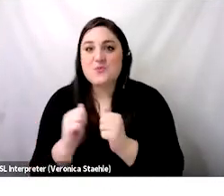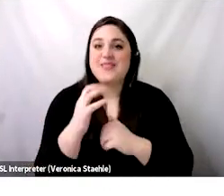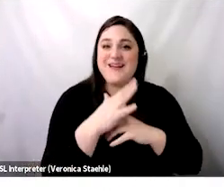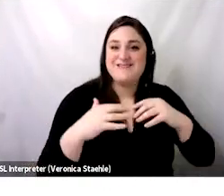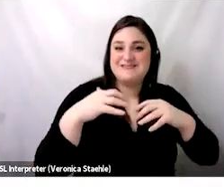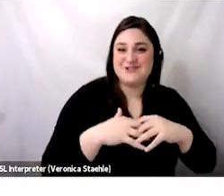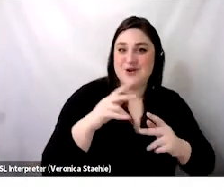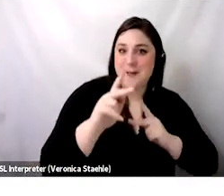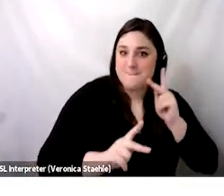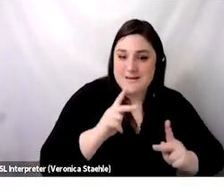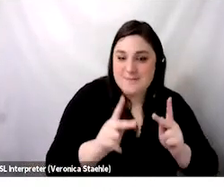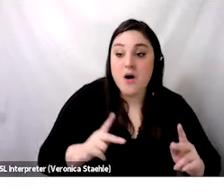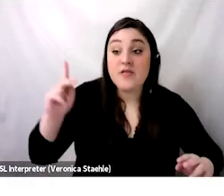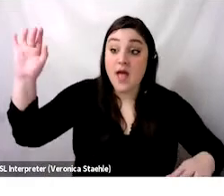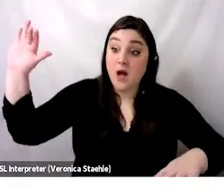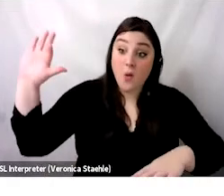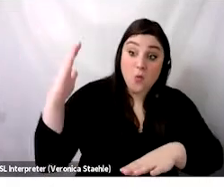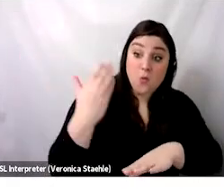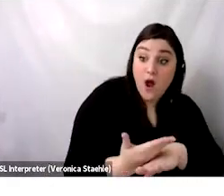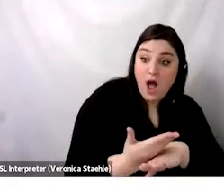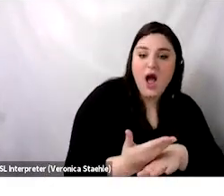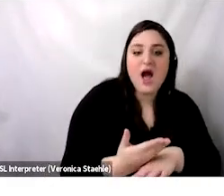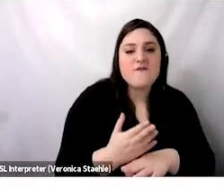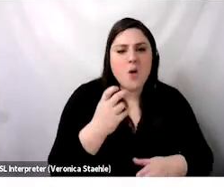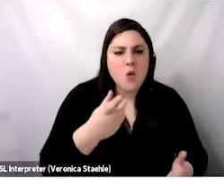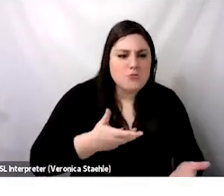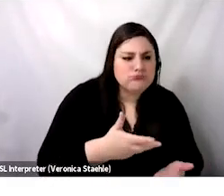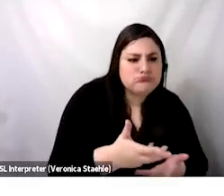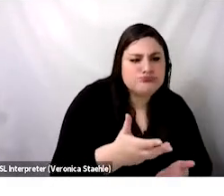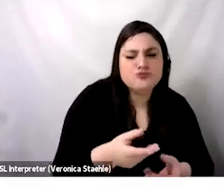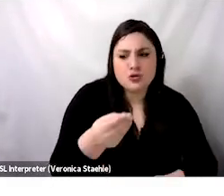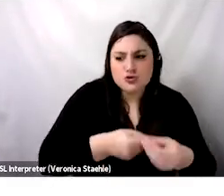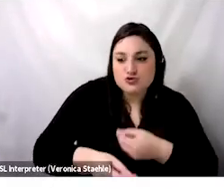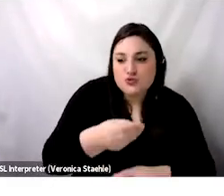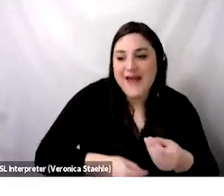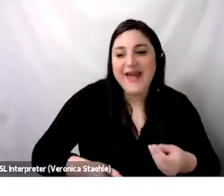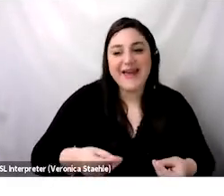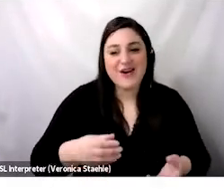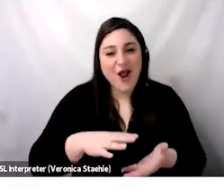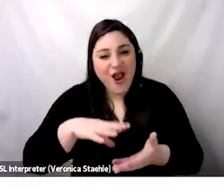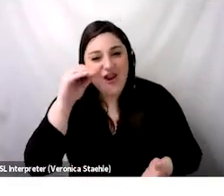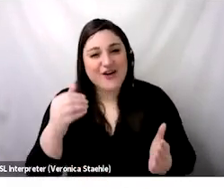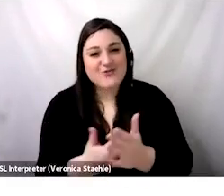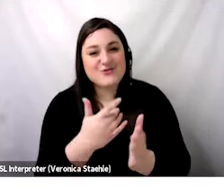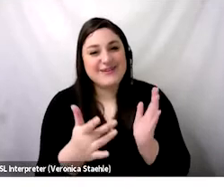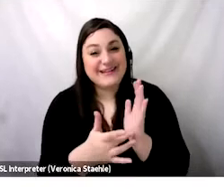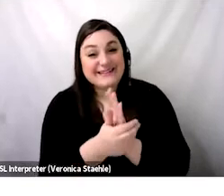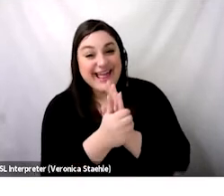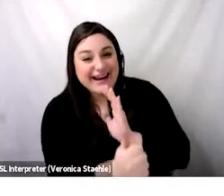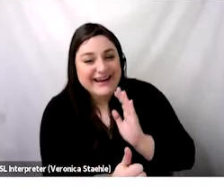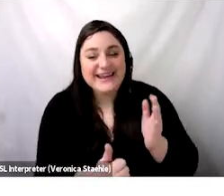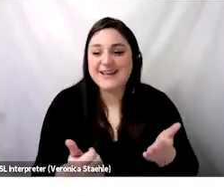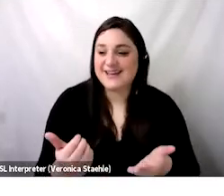Trade was happening with resources, techniques, skills, but